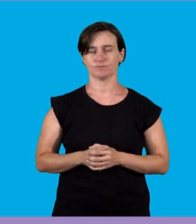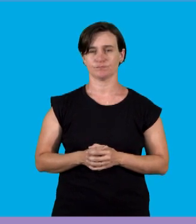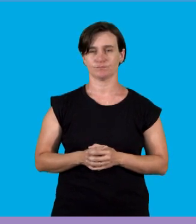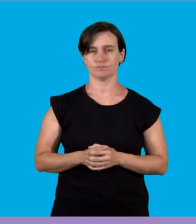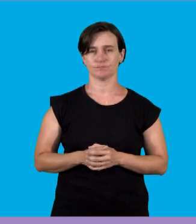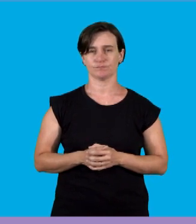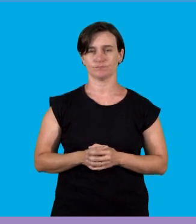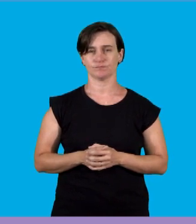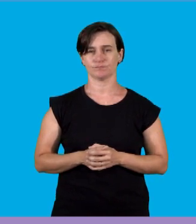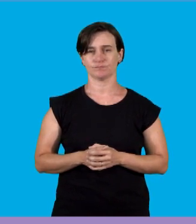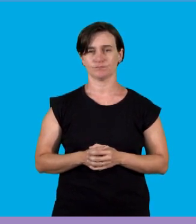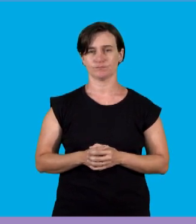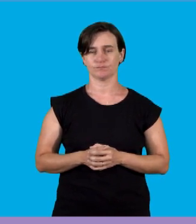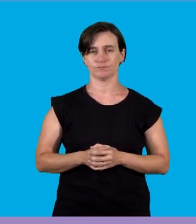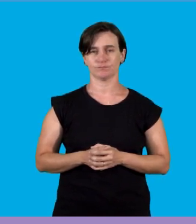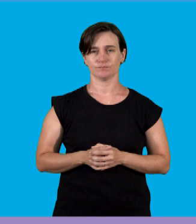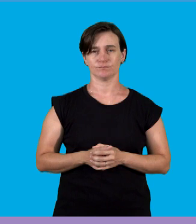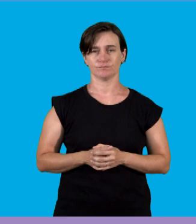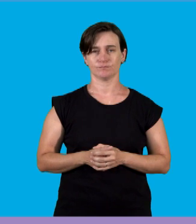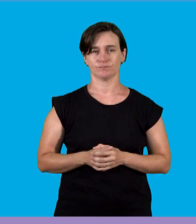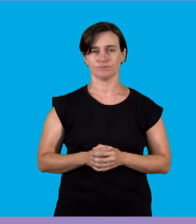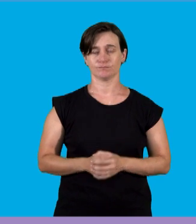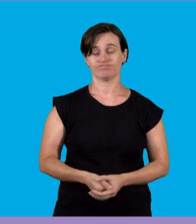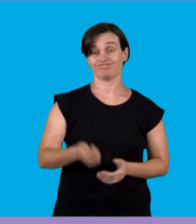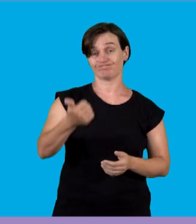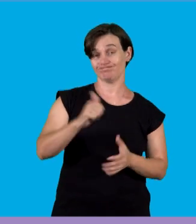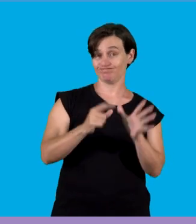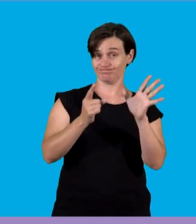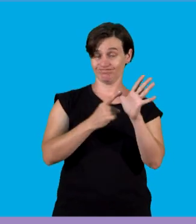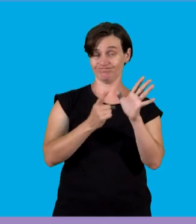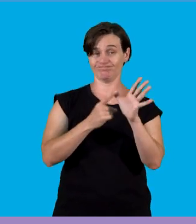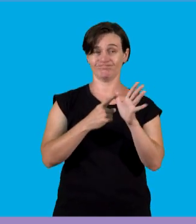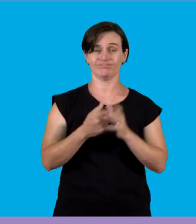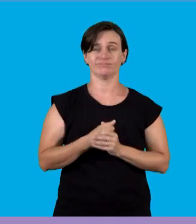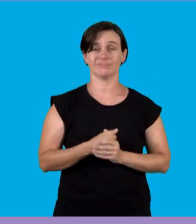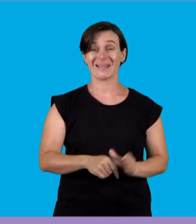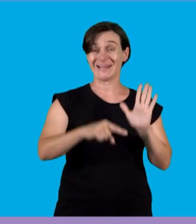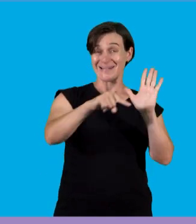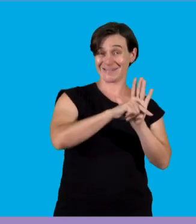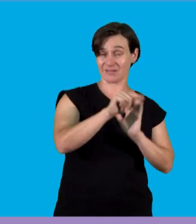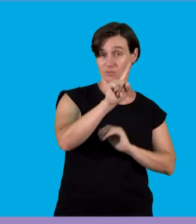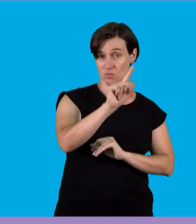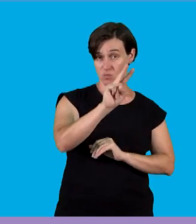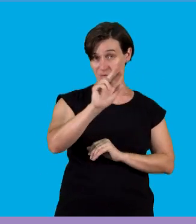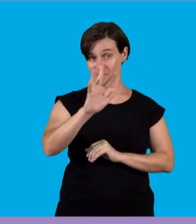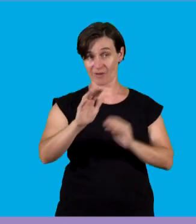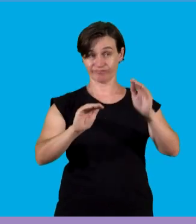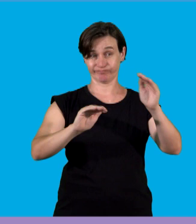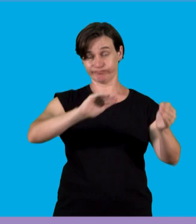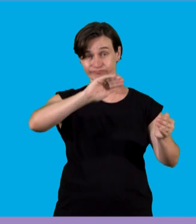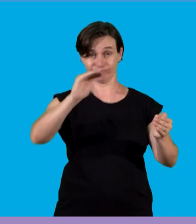raised to the exponent of 4. And our last one there, we have a